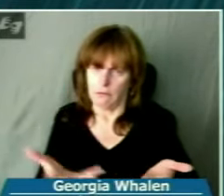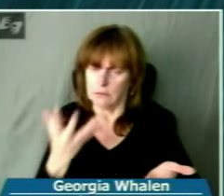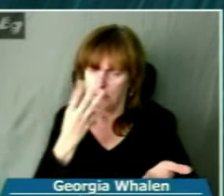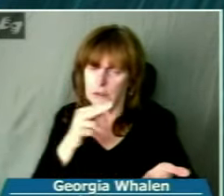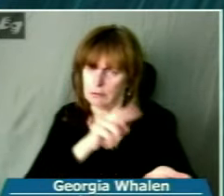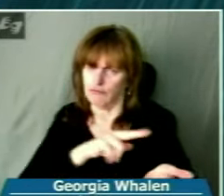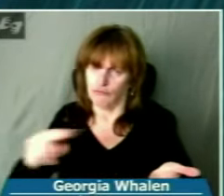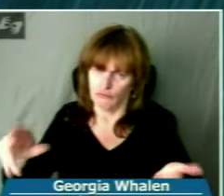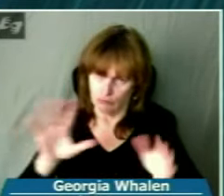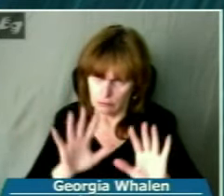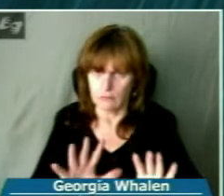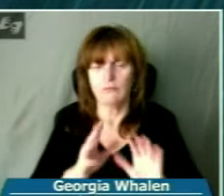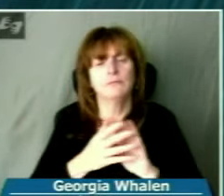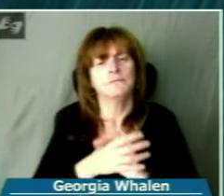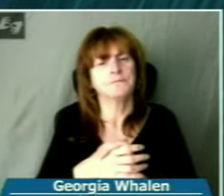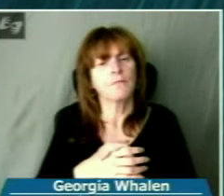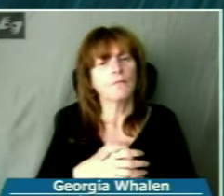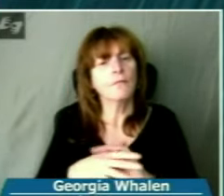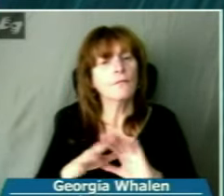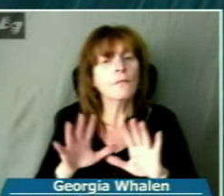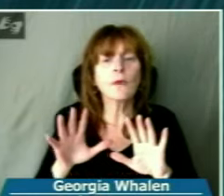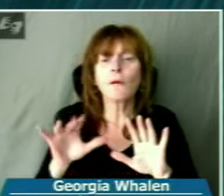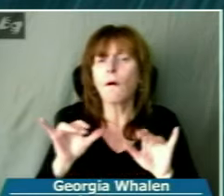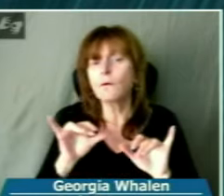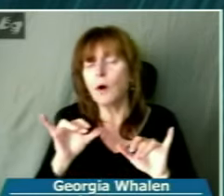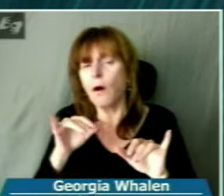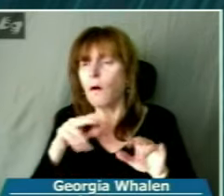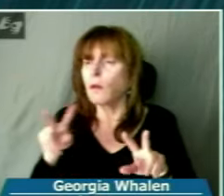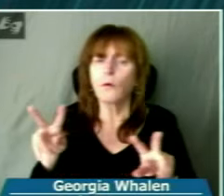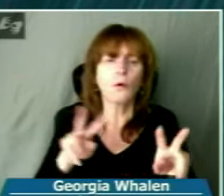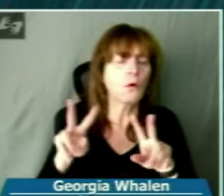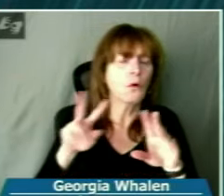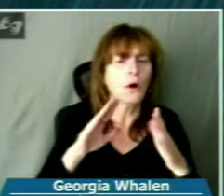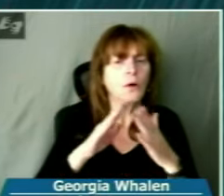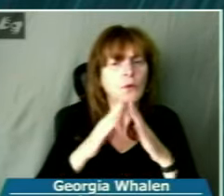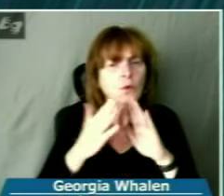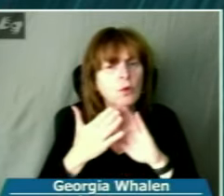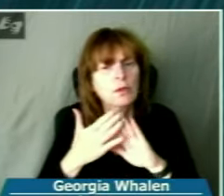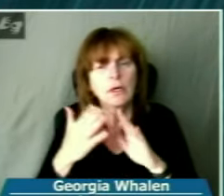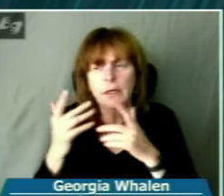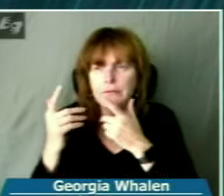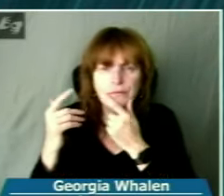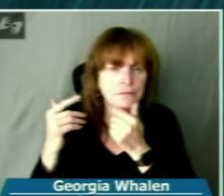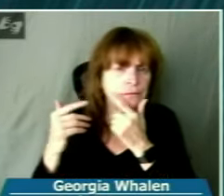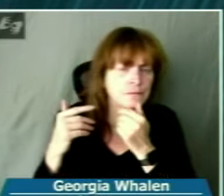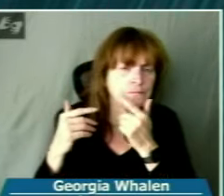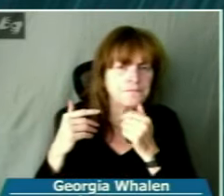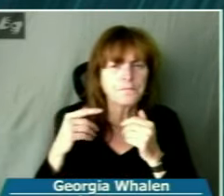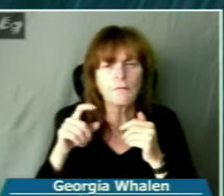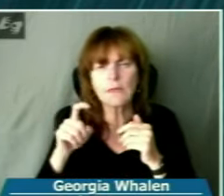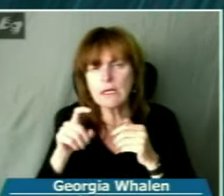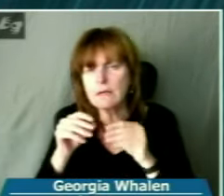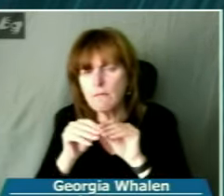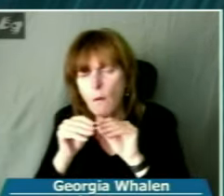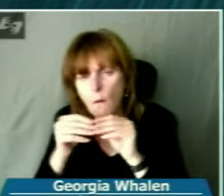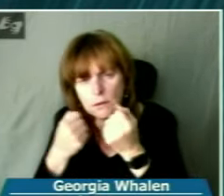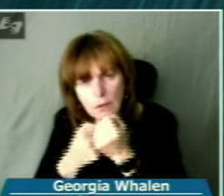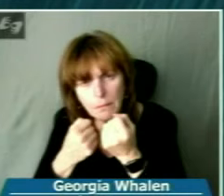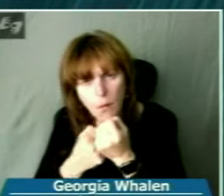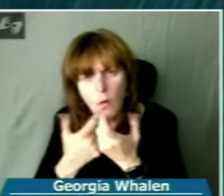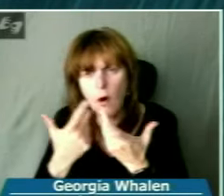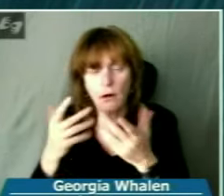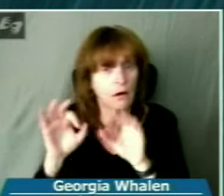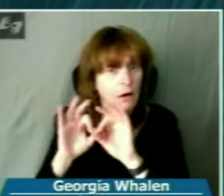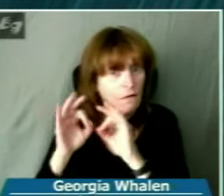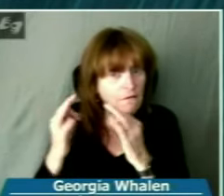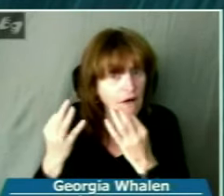look at also how in the community can we also provide the level of support needed. We have families